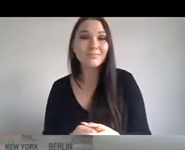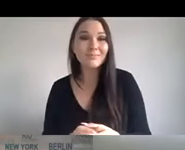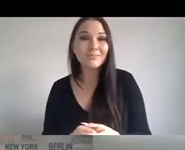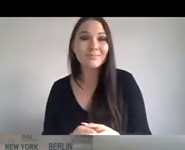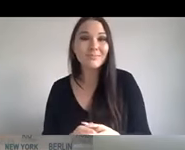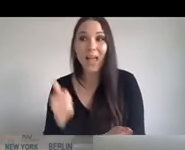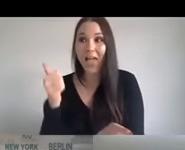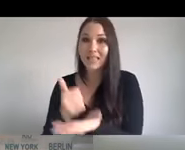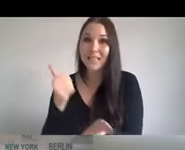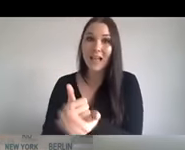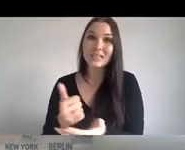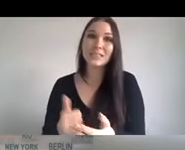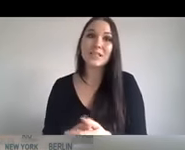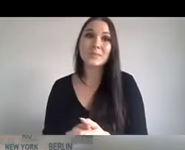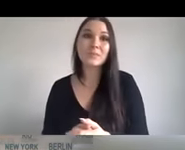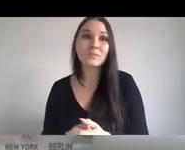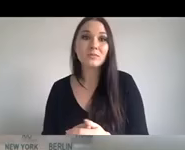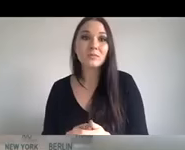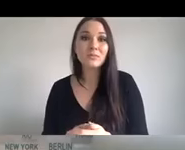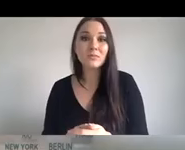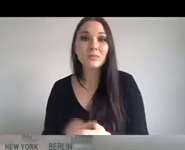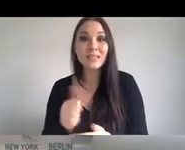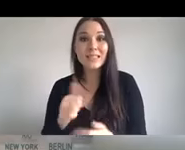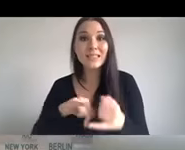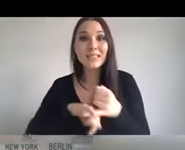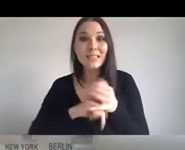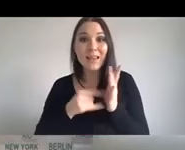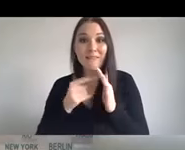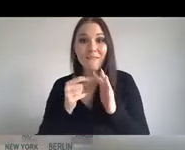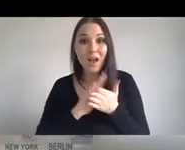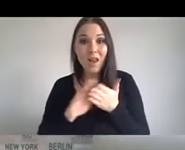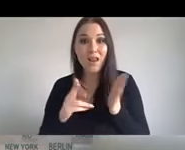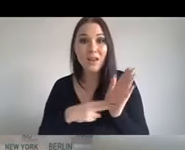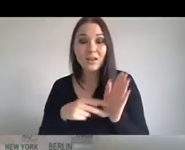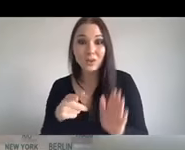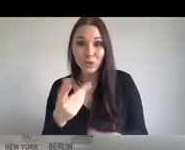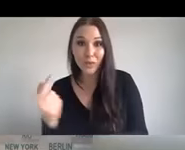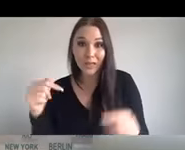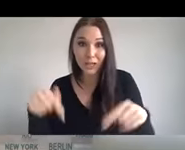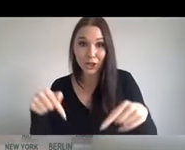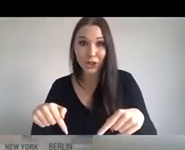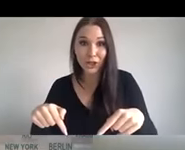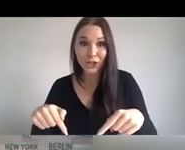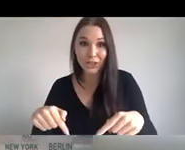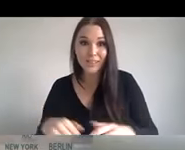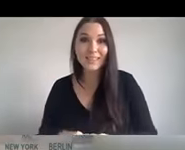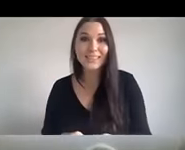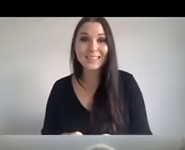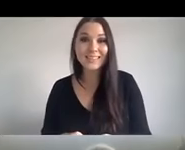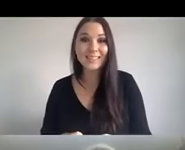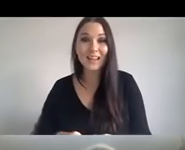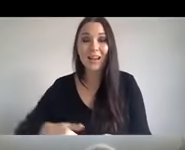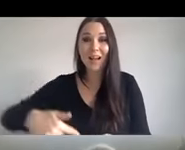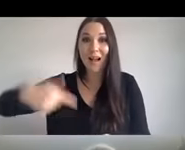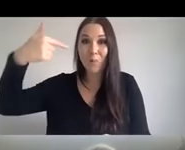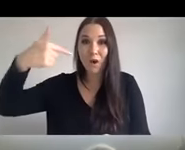Excellent, excellent. So Stefan, are you with us? Yes, I'm here.